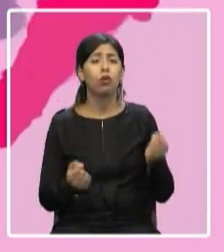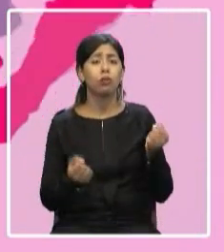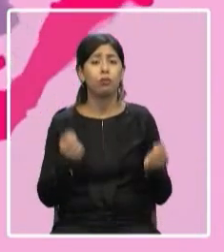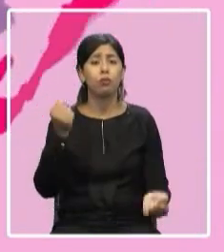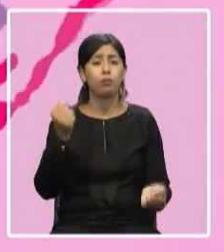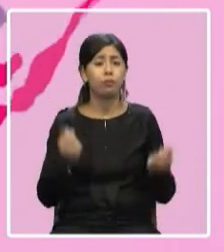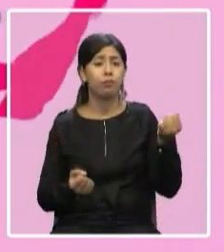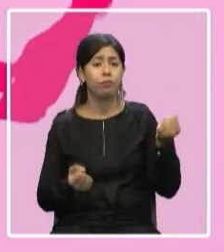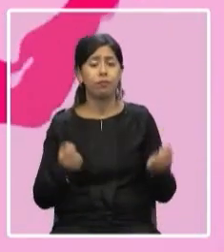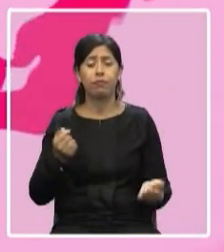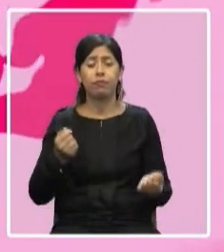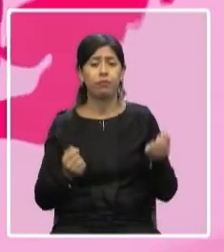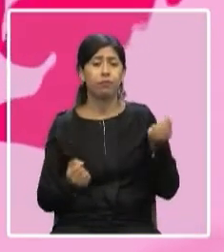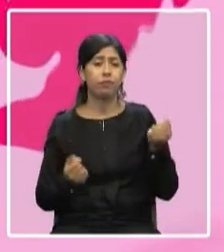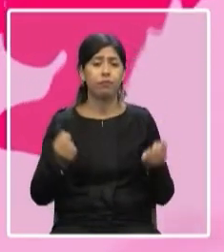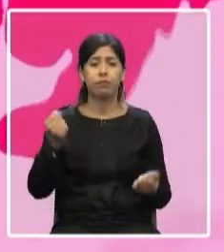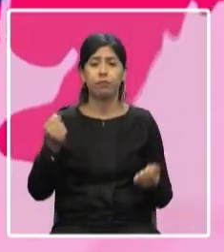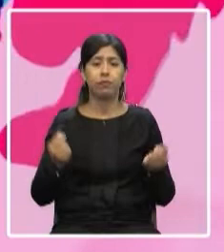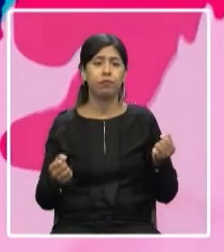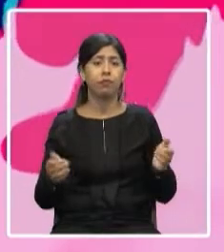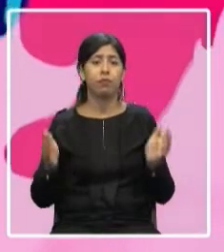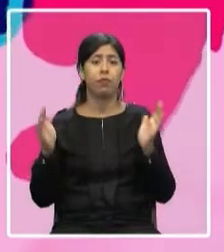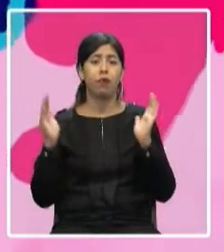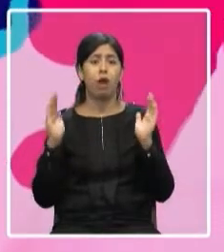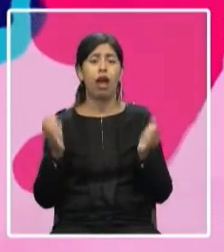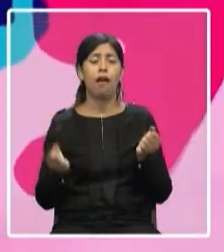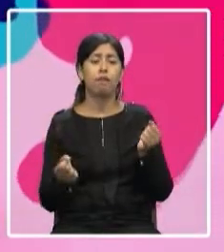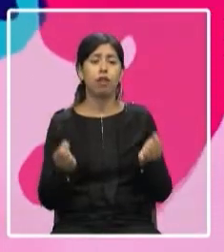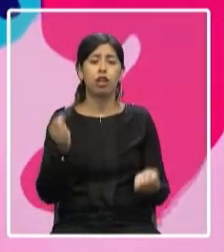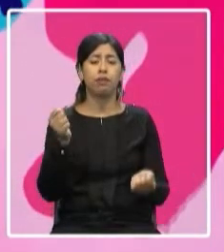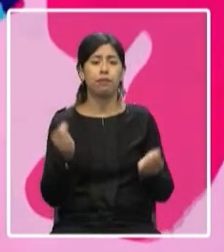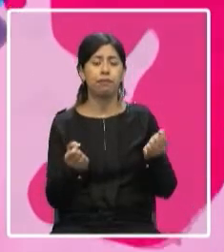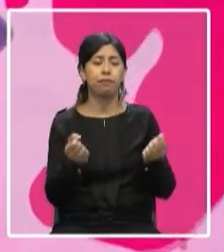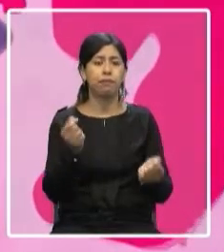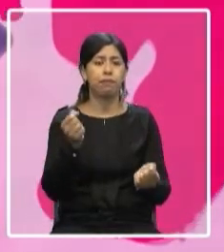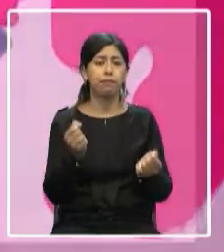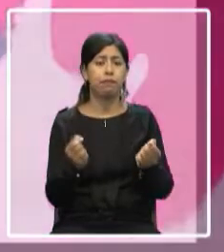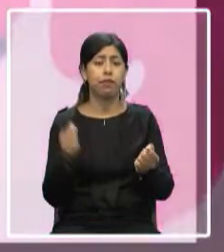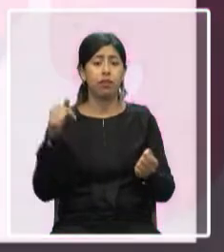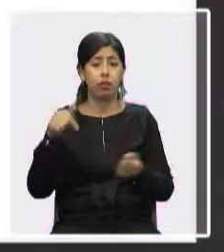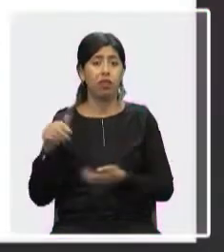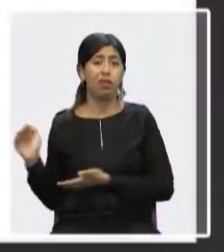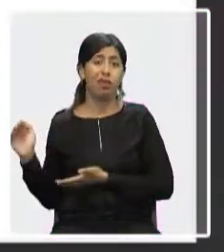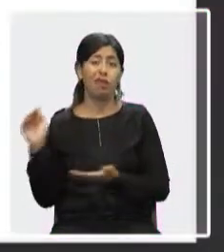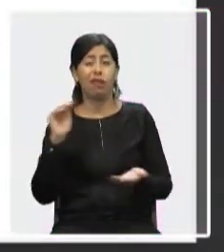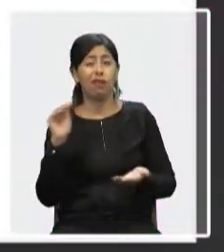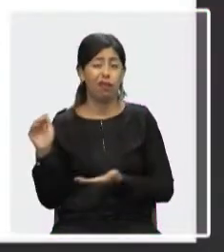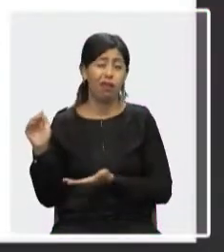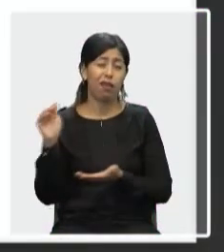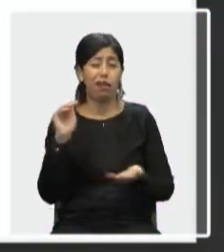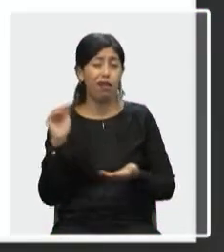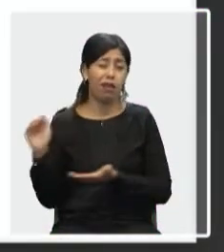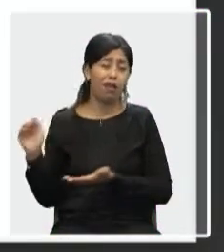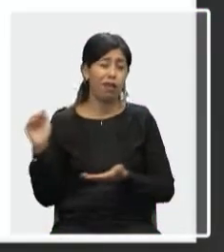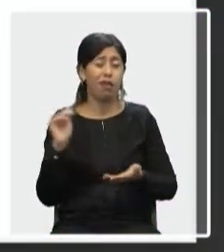empty load, you never have to do what's called deadheading. You can either collaborate or compete with large companies. So in all these